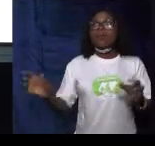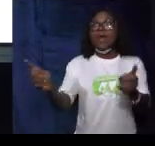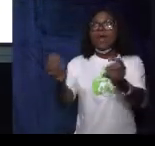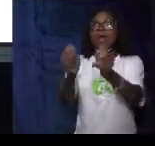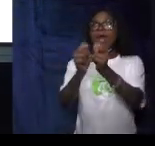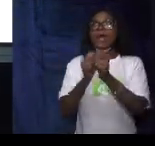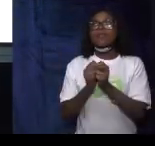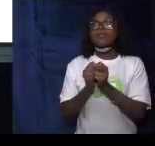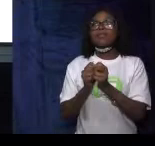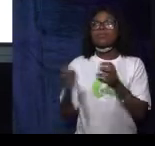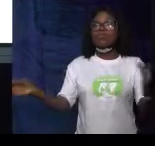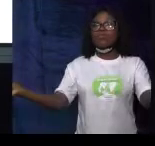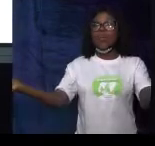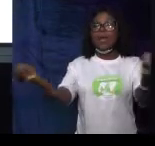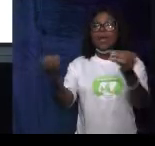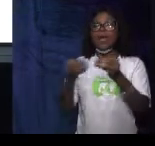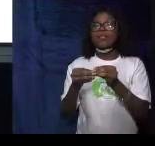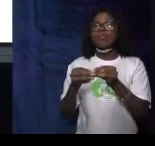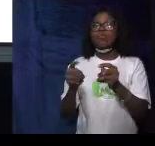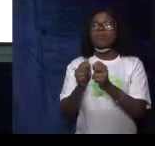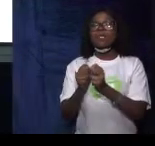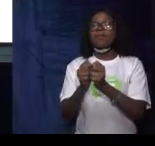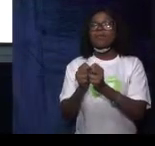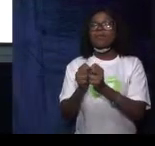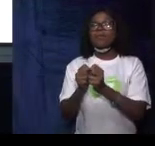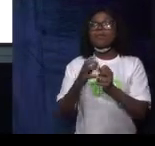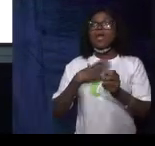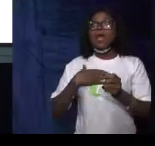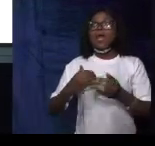middle, all we have to do is add them together